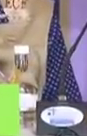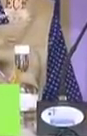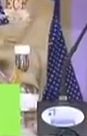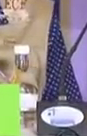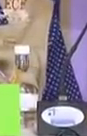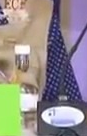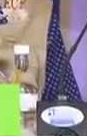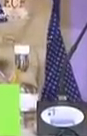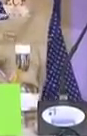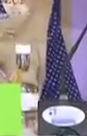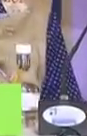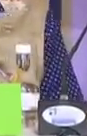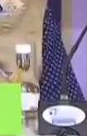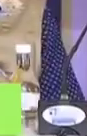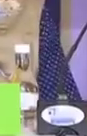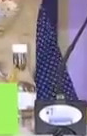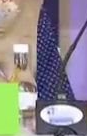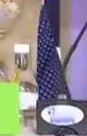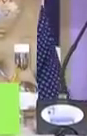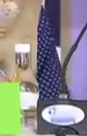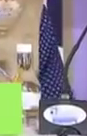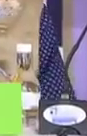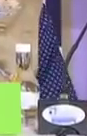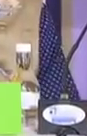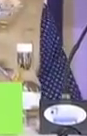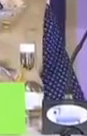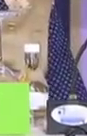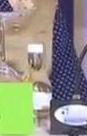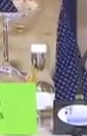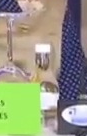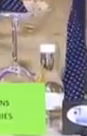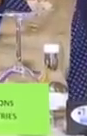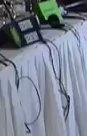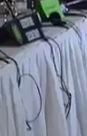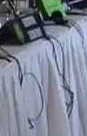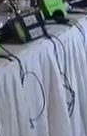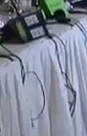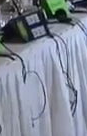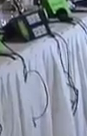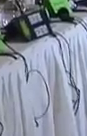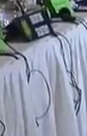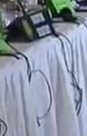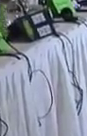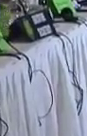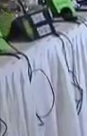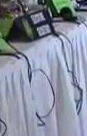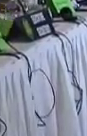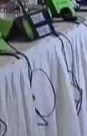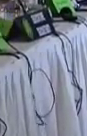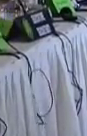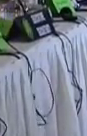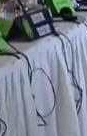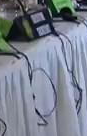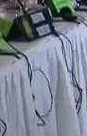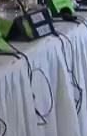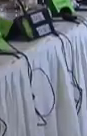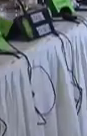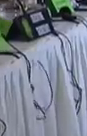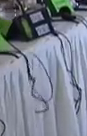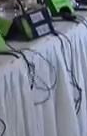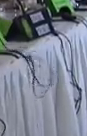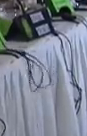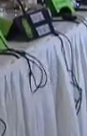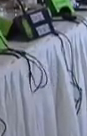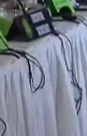copy. Also, may I take this opportunity to invite the technical teams